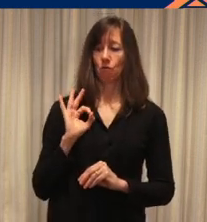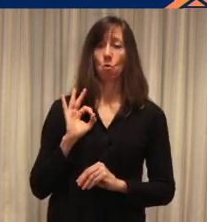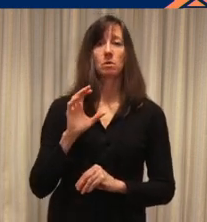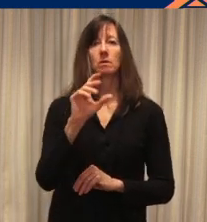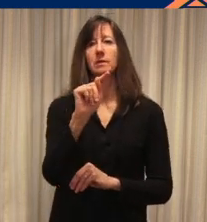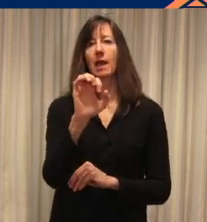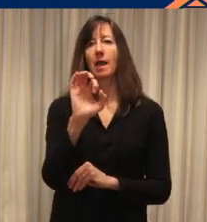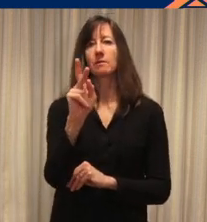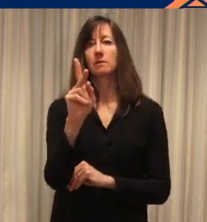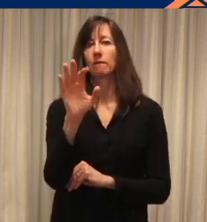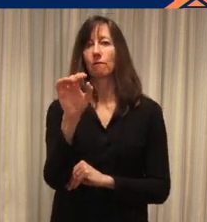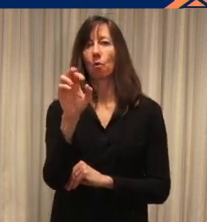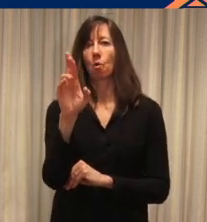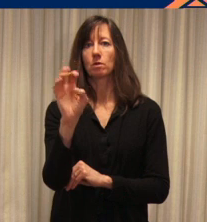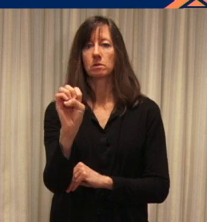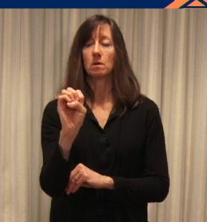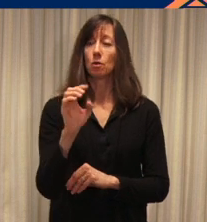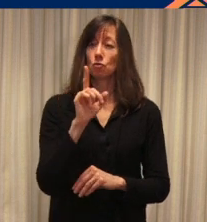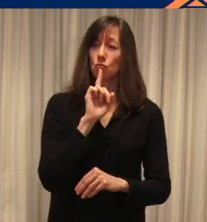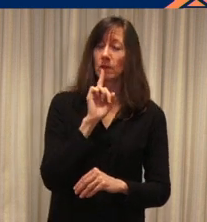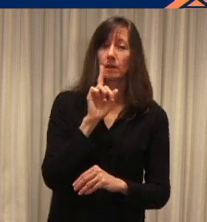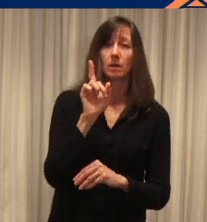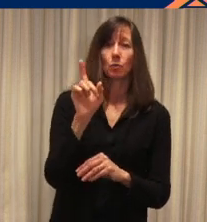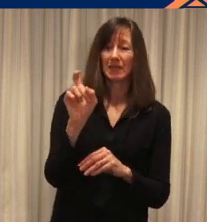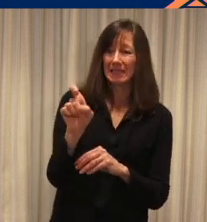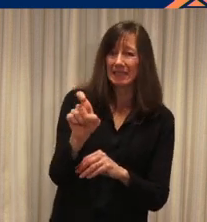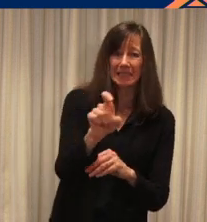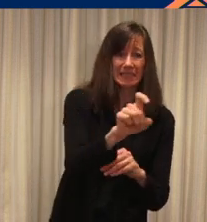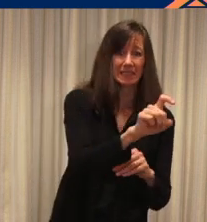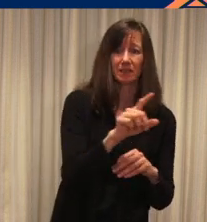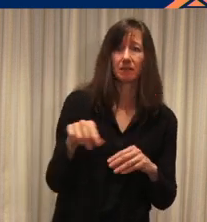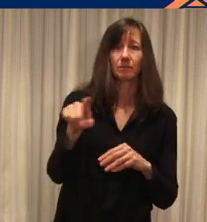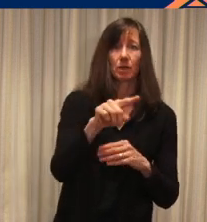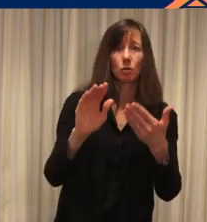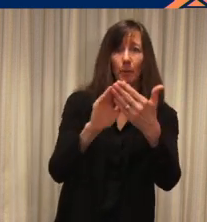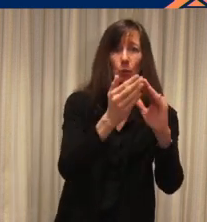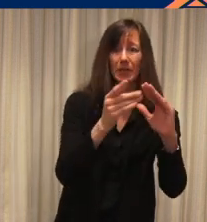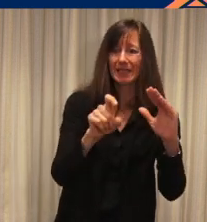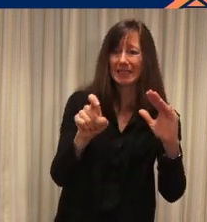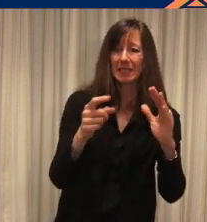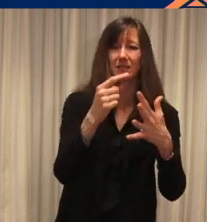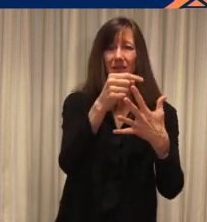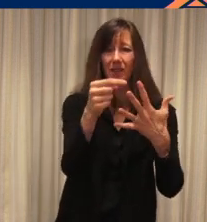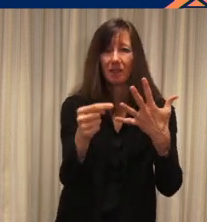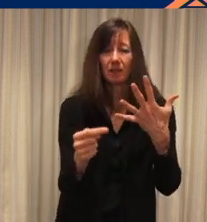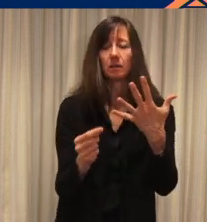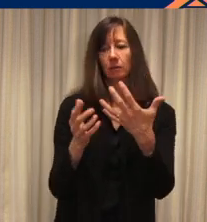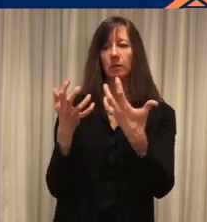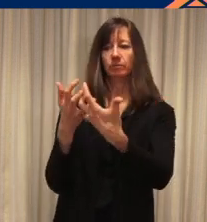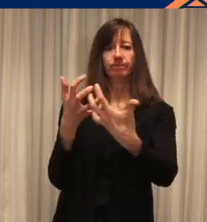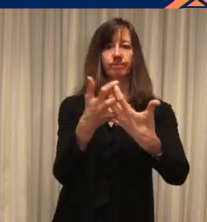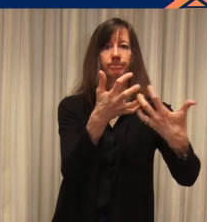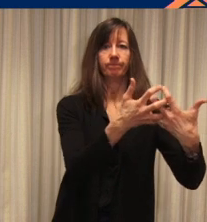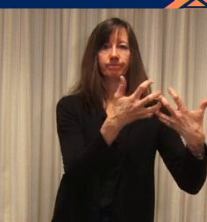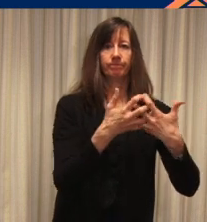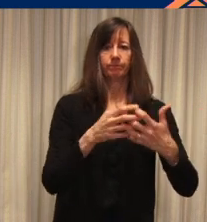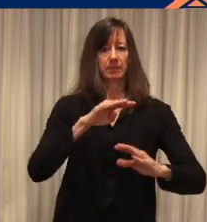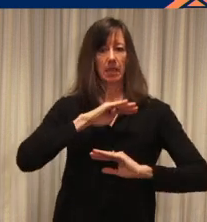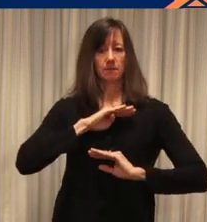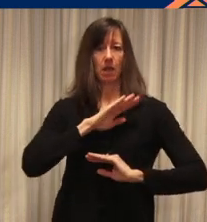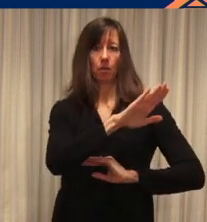urgent need of our community, or the most urgent needs of our community, due to the devastation of COVID. Not just the